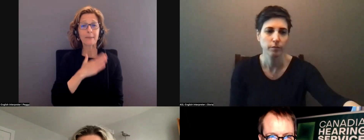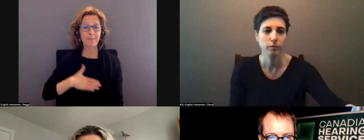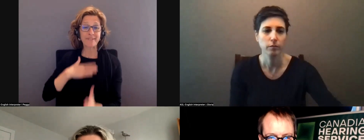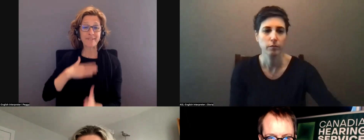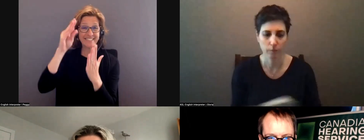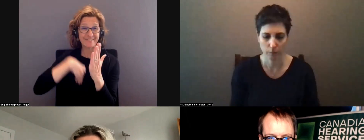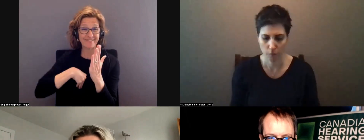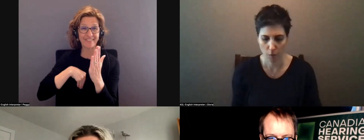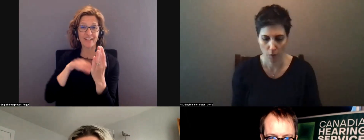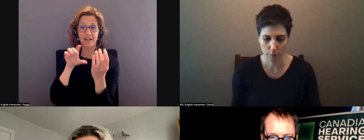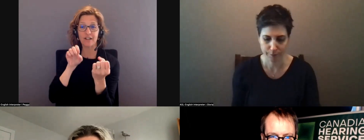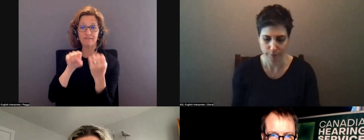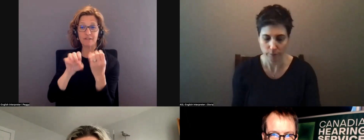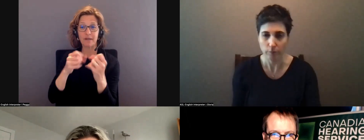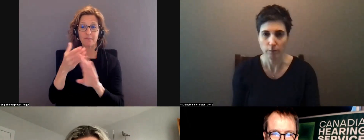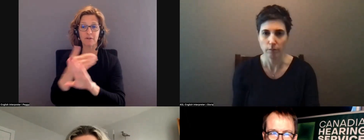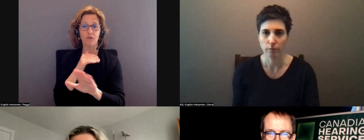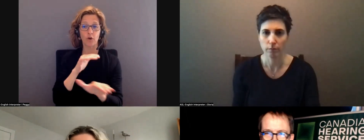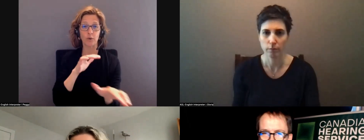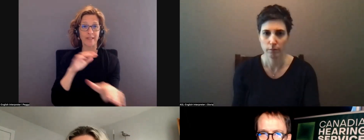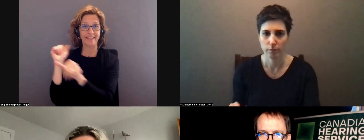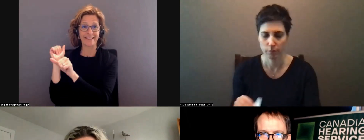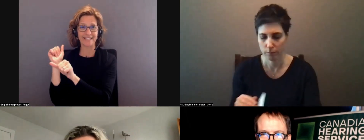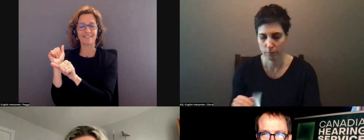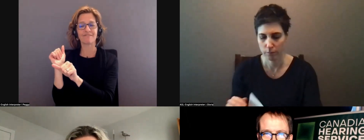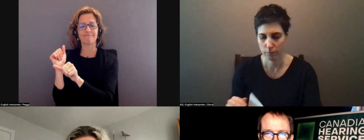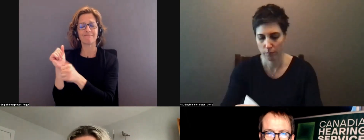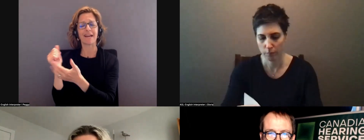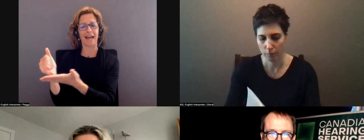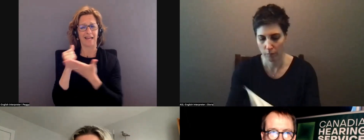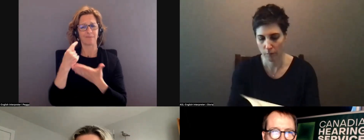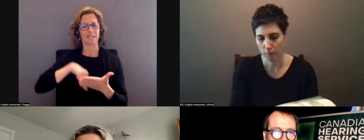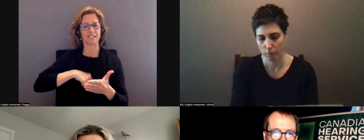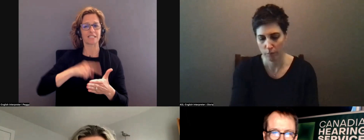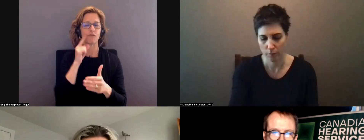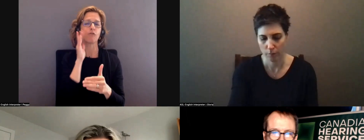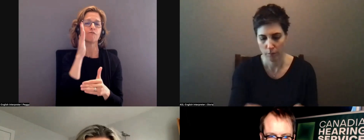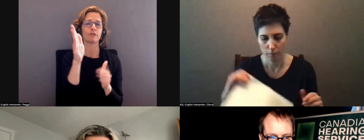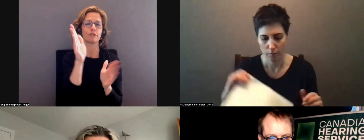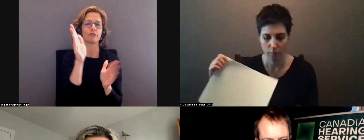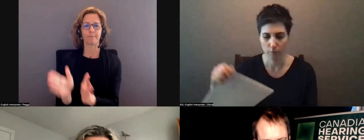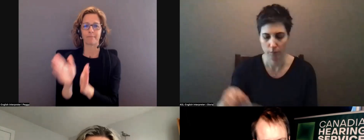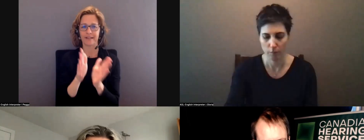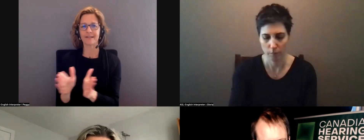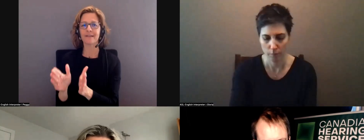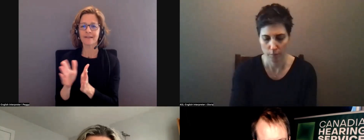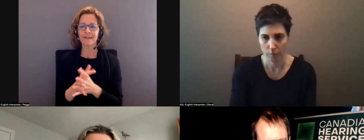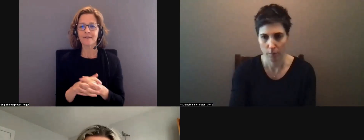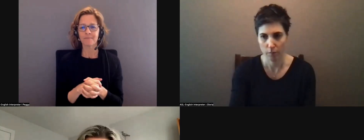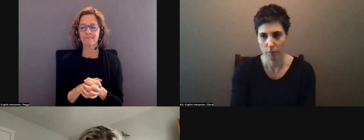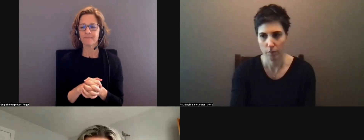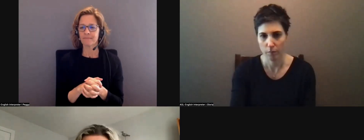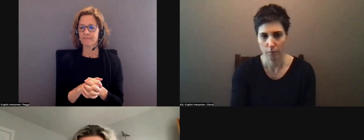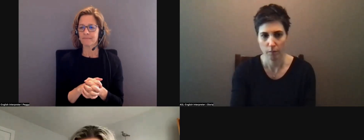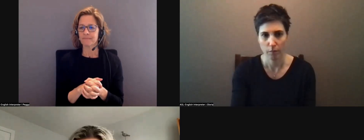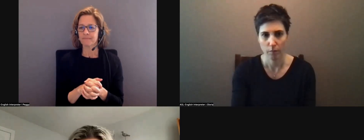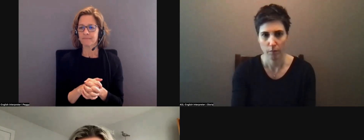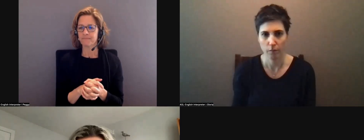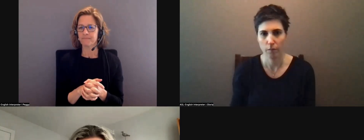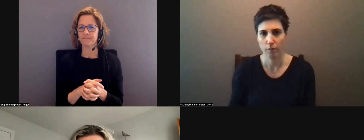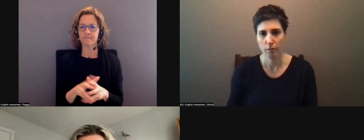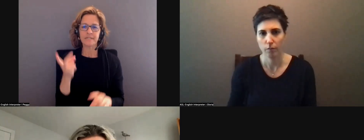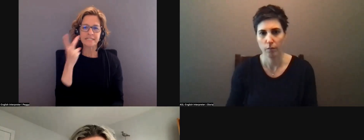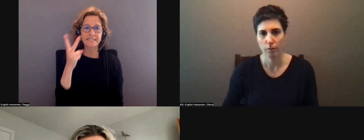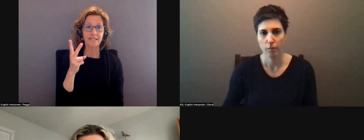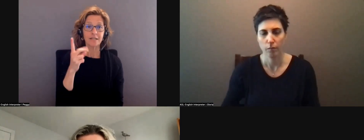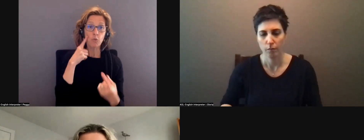our feedback before you go. It always makes such a huge difference for us when we know or learn from you what worked, what didn't work, what